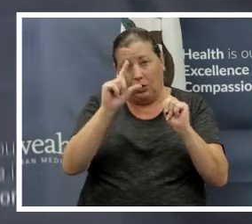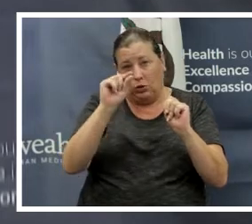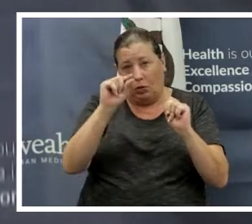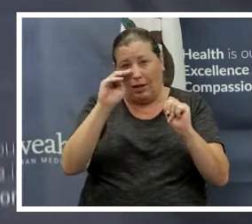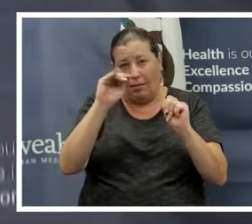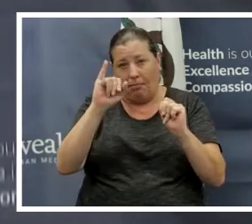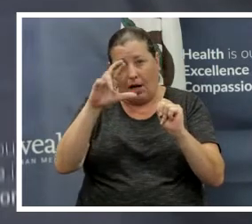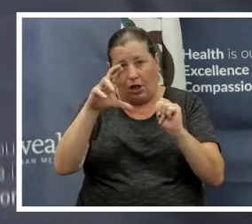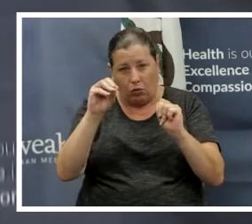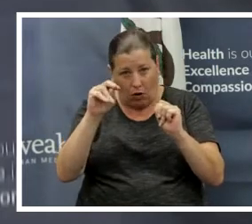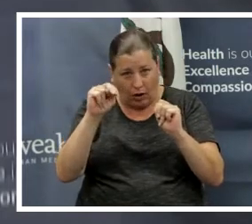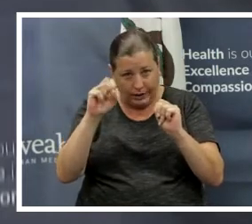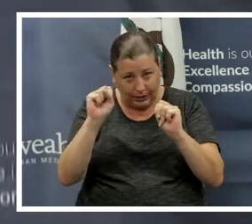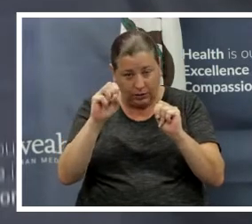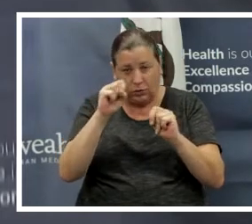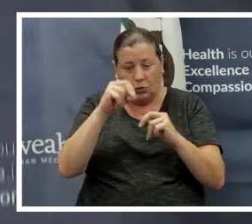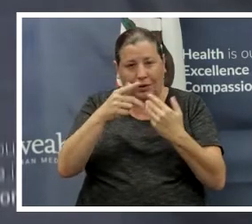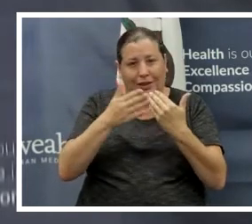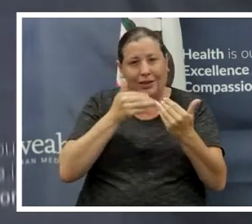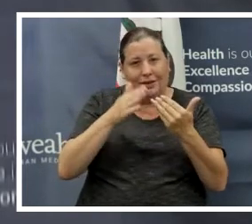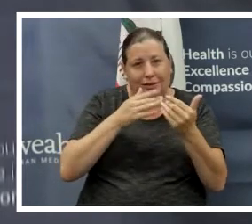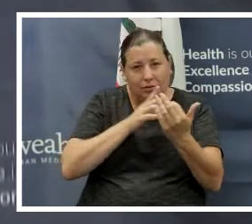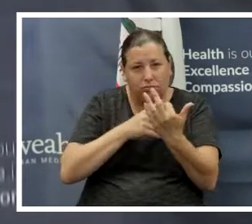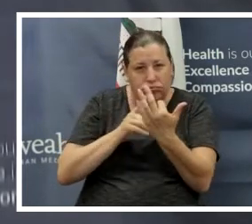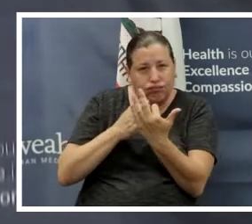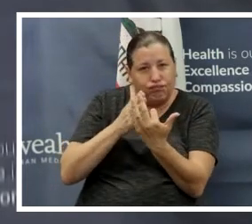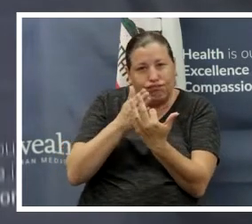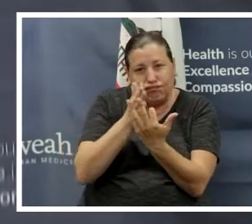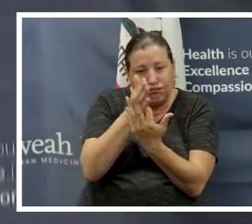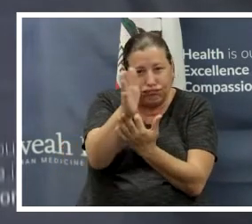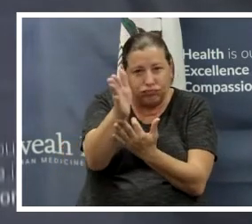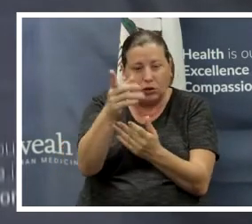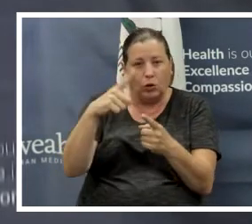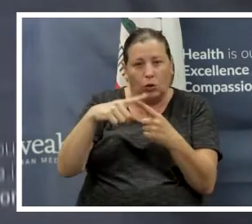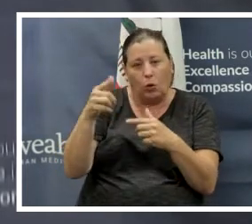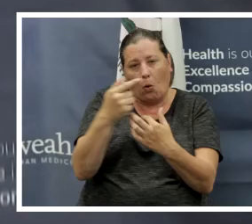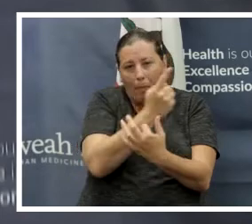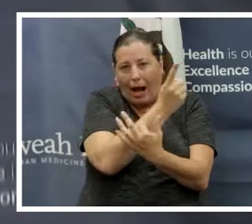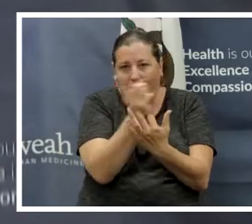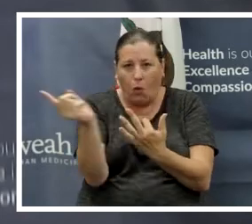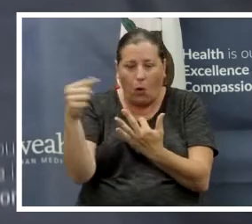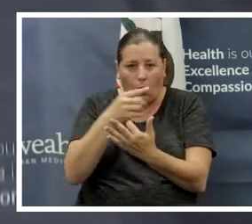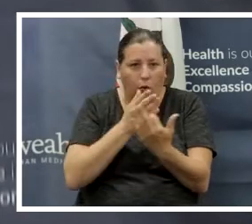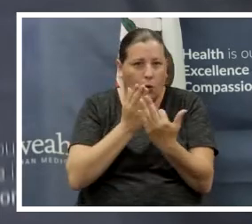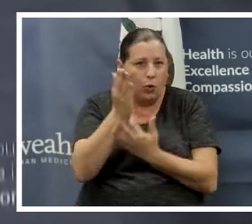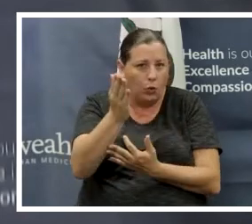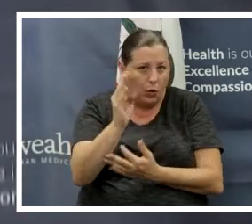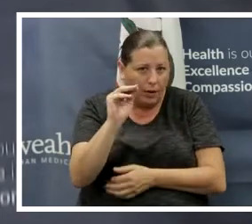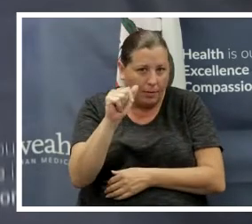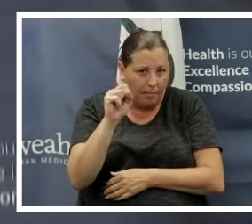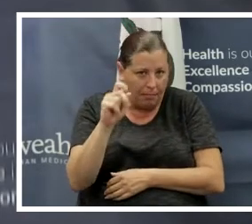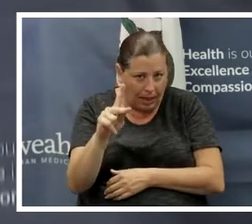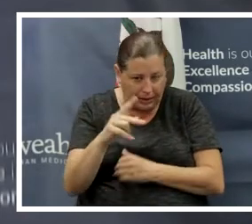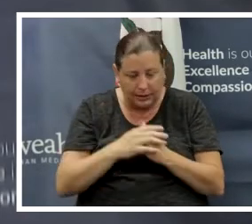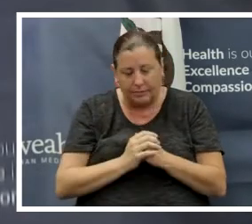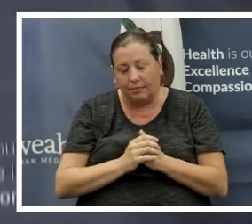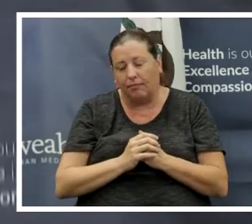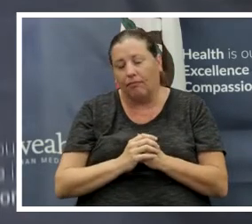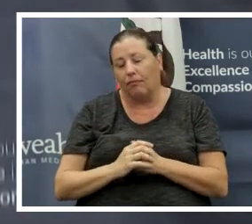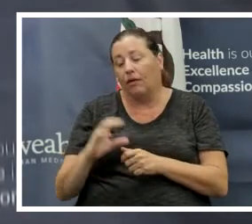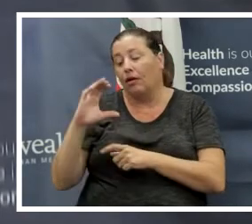easily traverses the tubes to get back and forth inside the mask and out. A carbon dioxide molecule